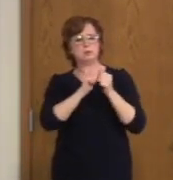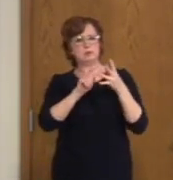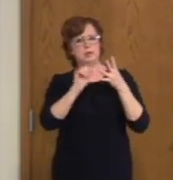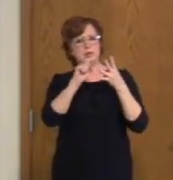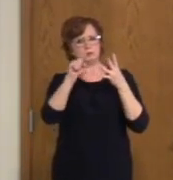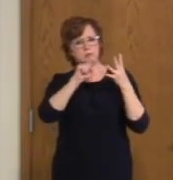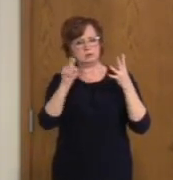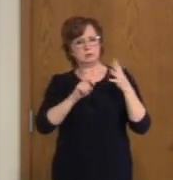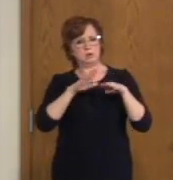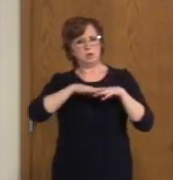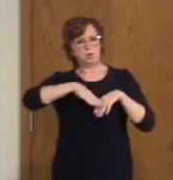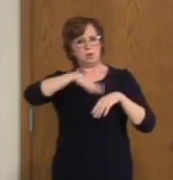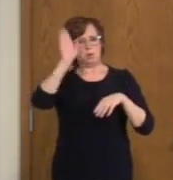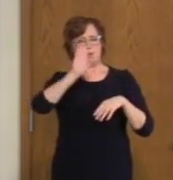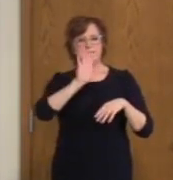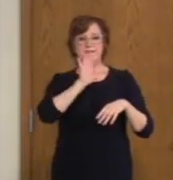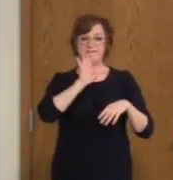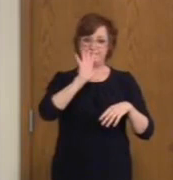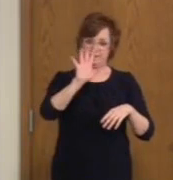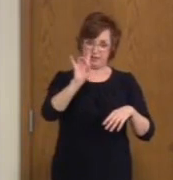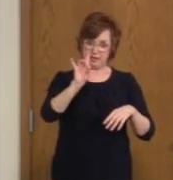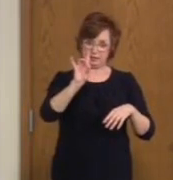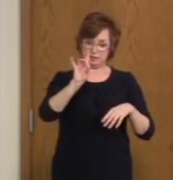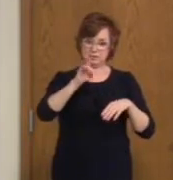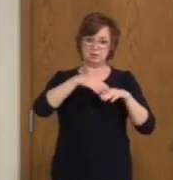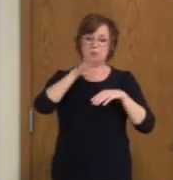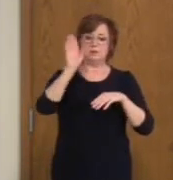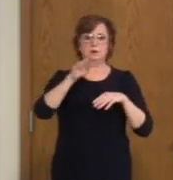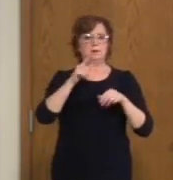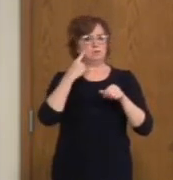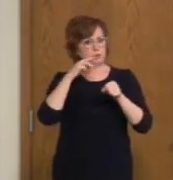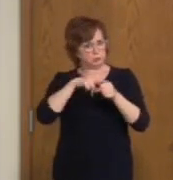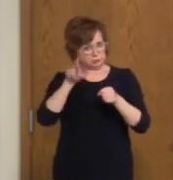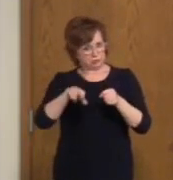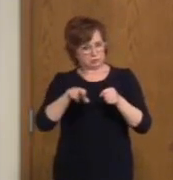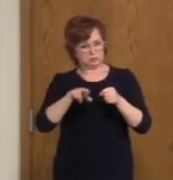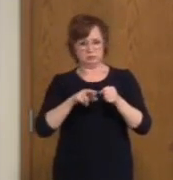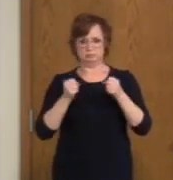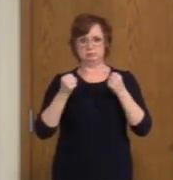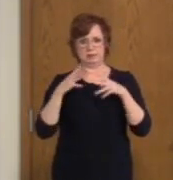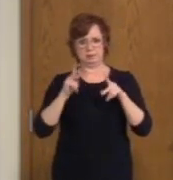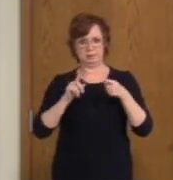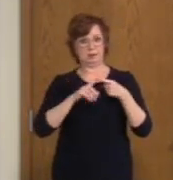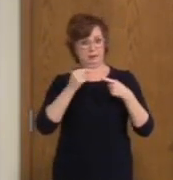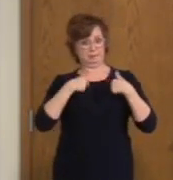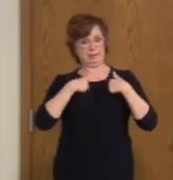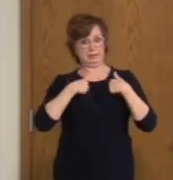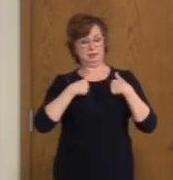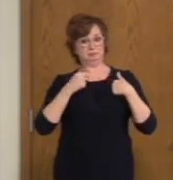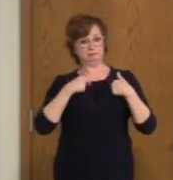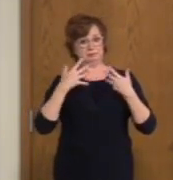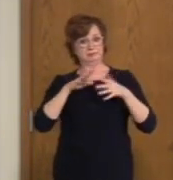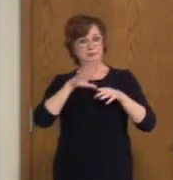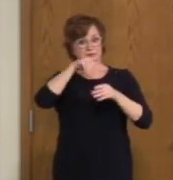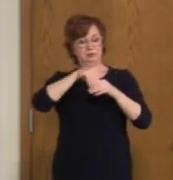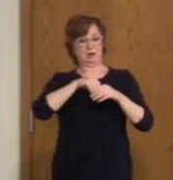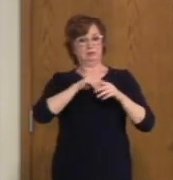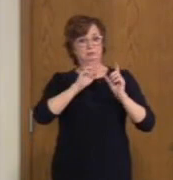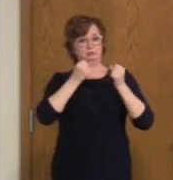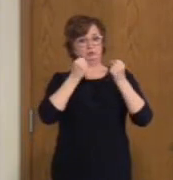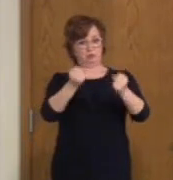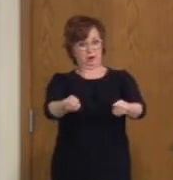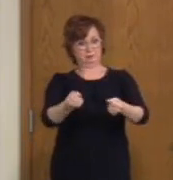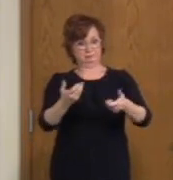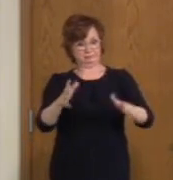Regina, where we are seeing a current surge, and many people who were eligible in that age group, including myself, took that